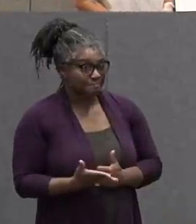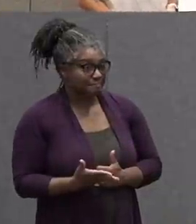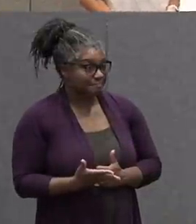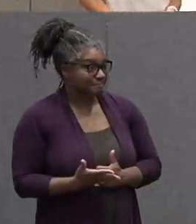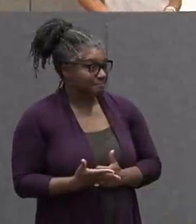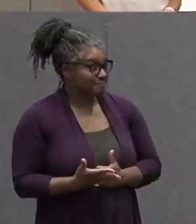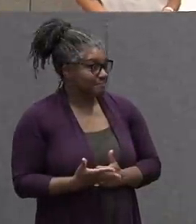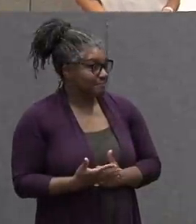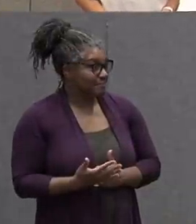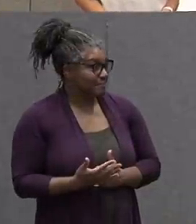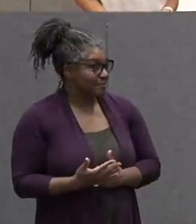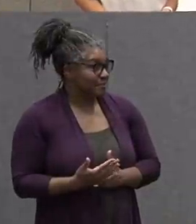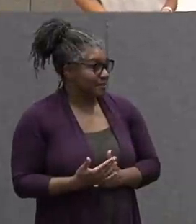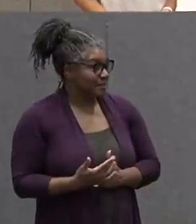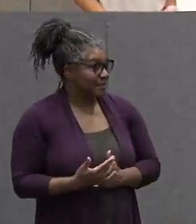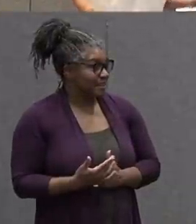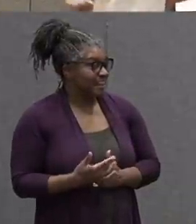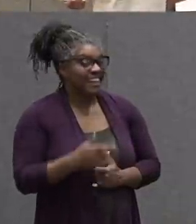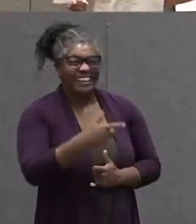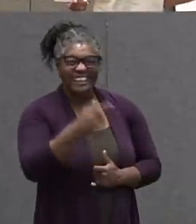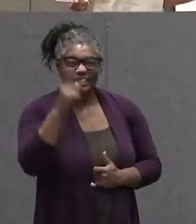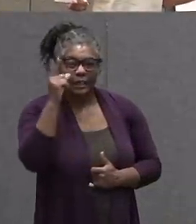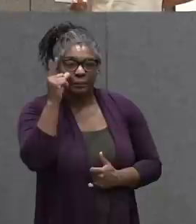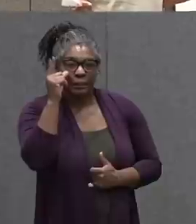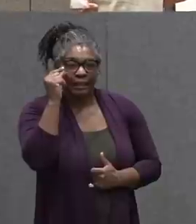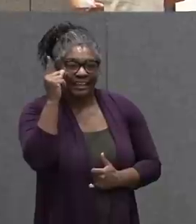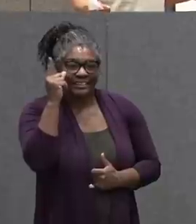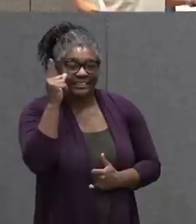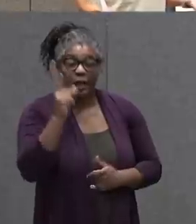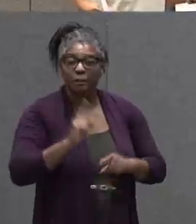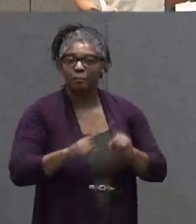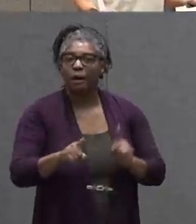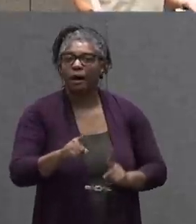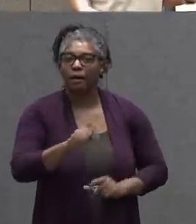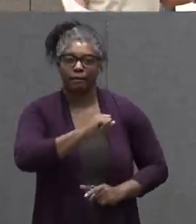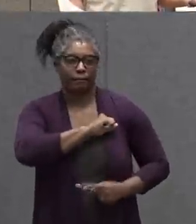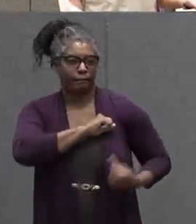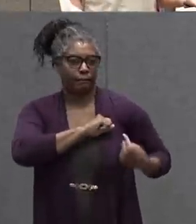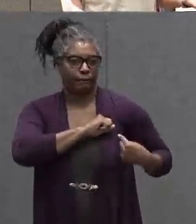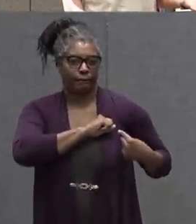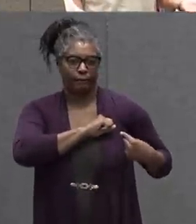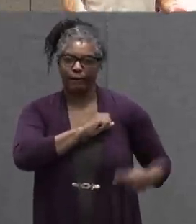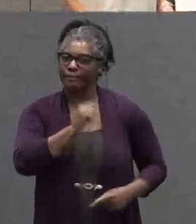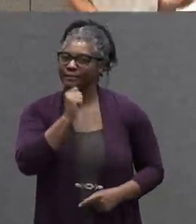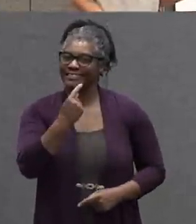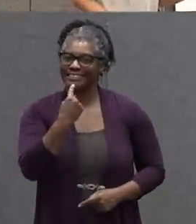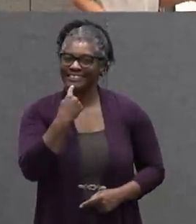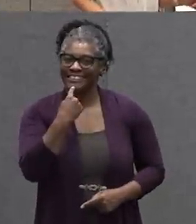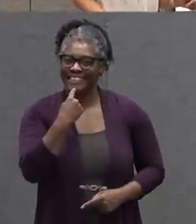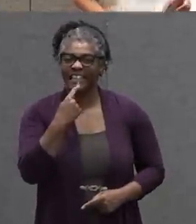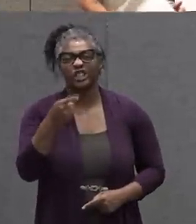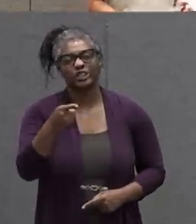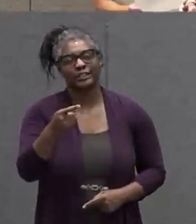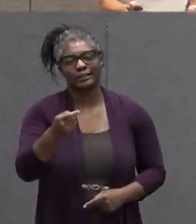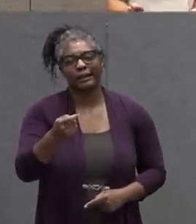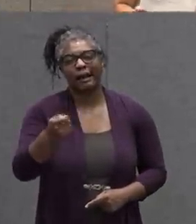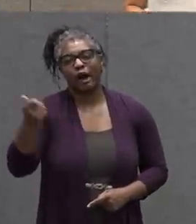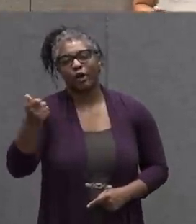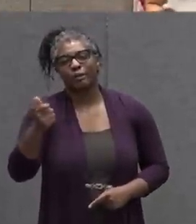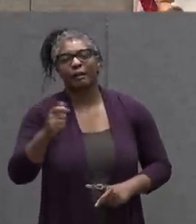Uh-oh, Miss Maggie blinked her eyes, but Simon didn't say. So she would be out, but we're going to let you keep